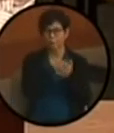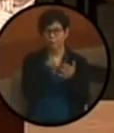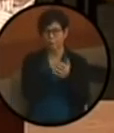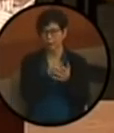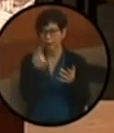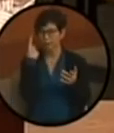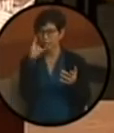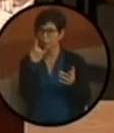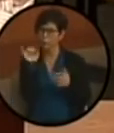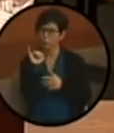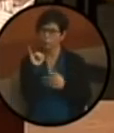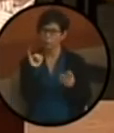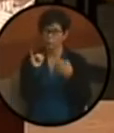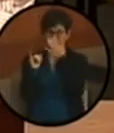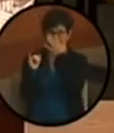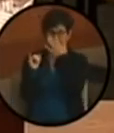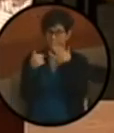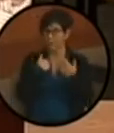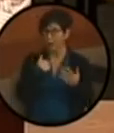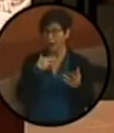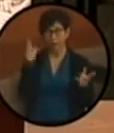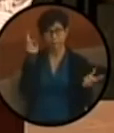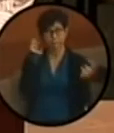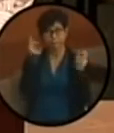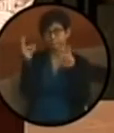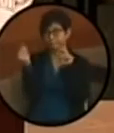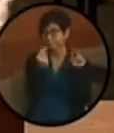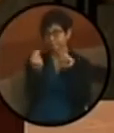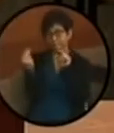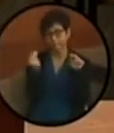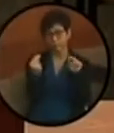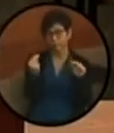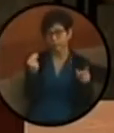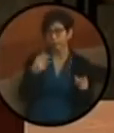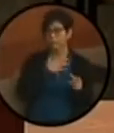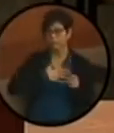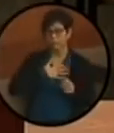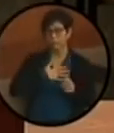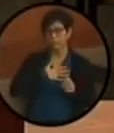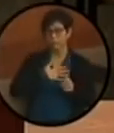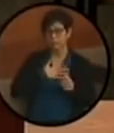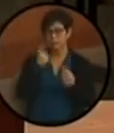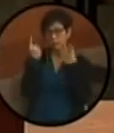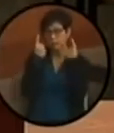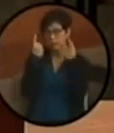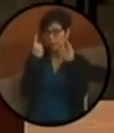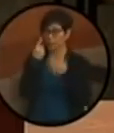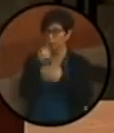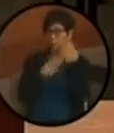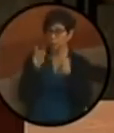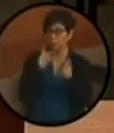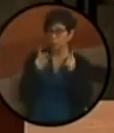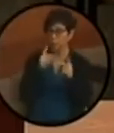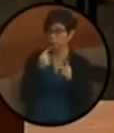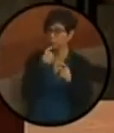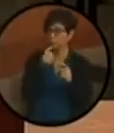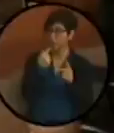told. Please think about what all is being said here this evening and check it out. It's very